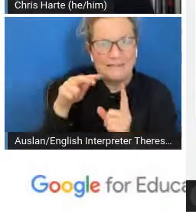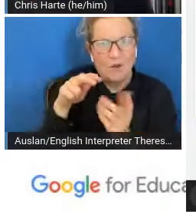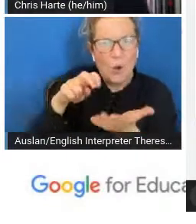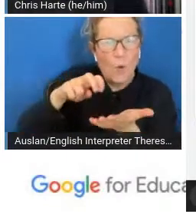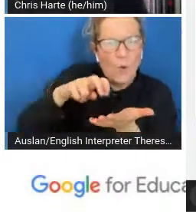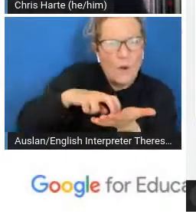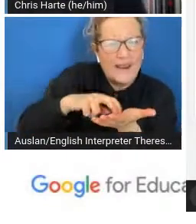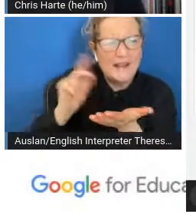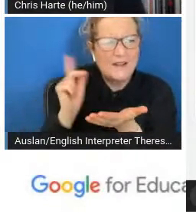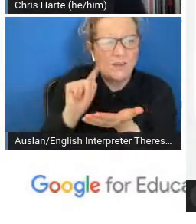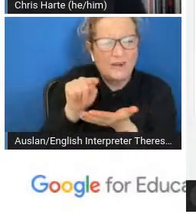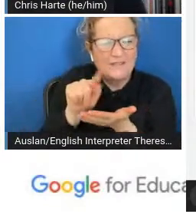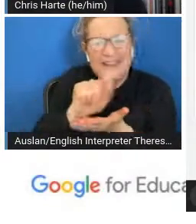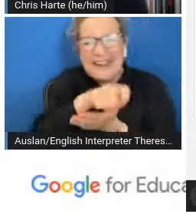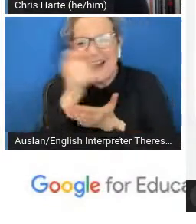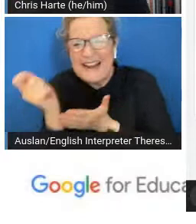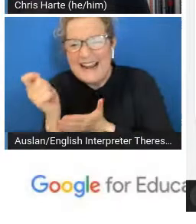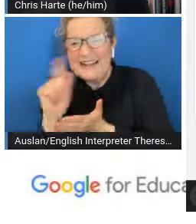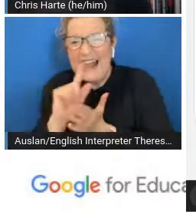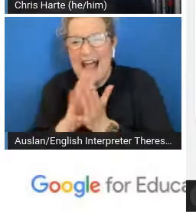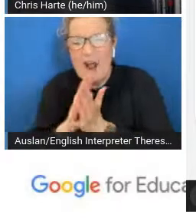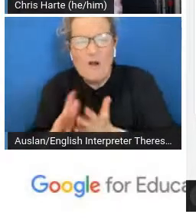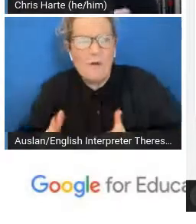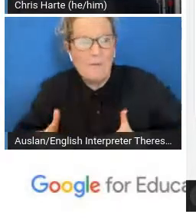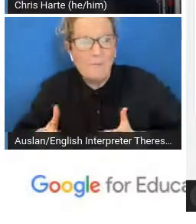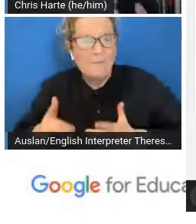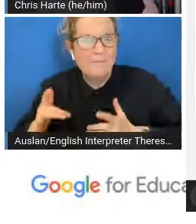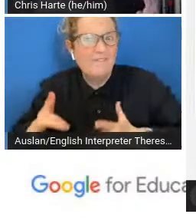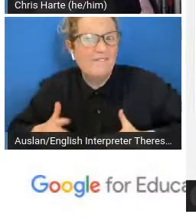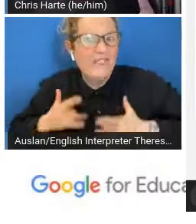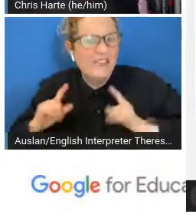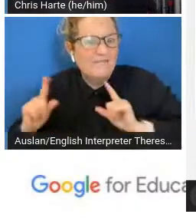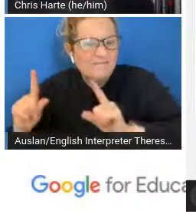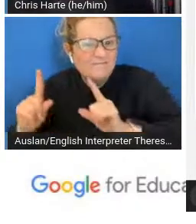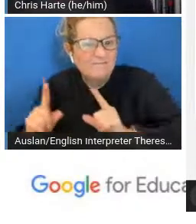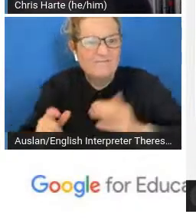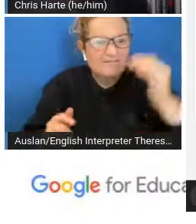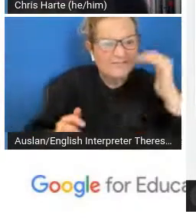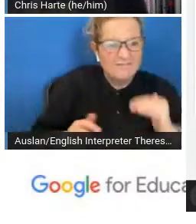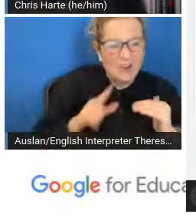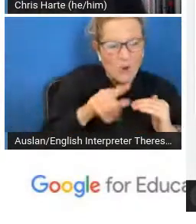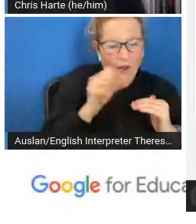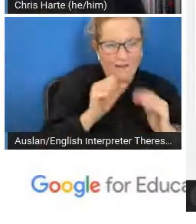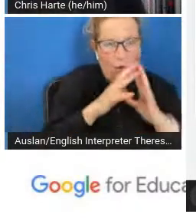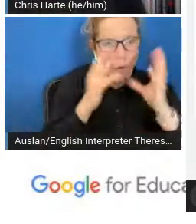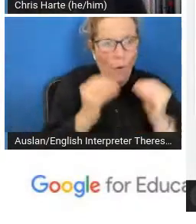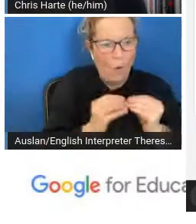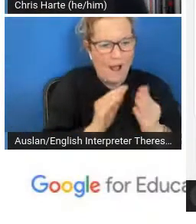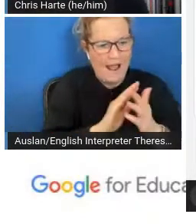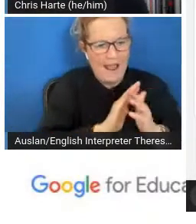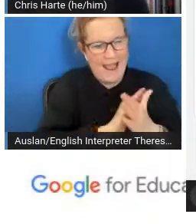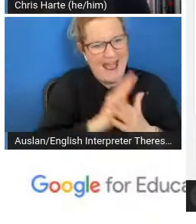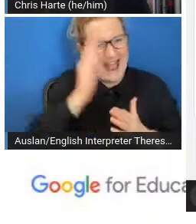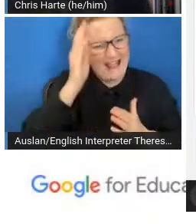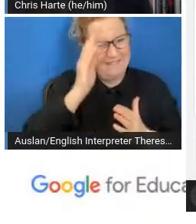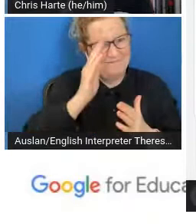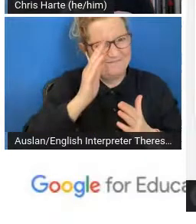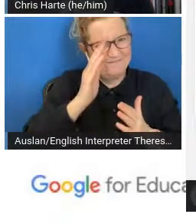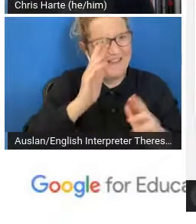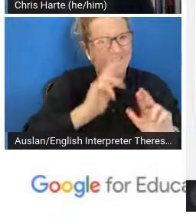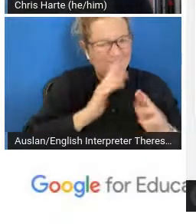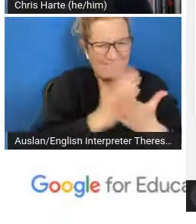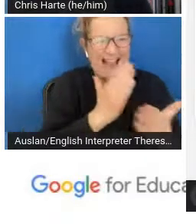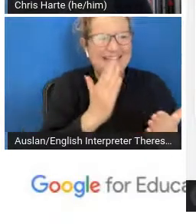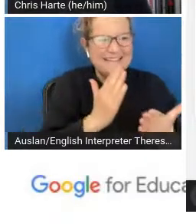solution? How does it make you feel? Do you have all of the facts, some white hat thinking? Do you have any creative suggestions, some green